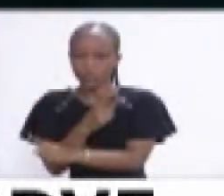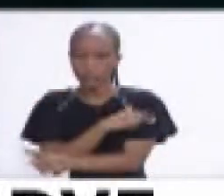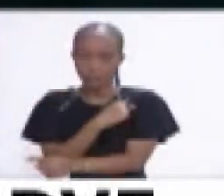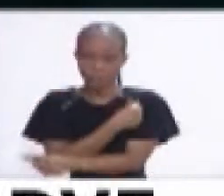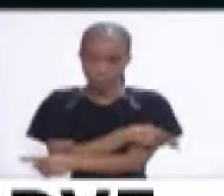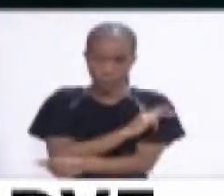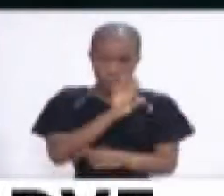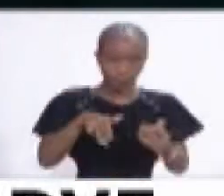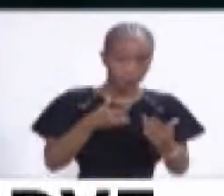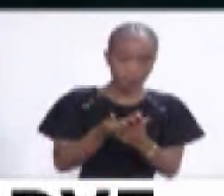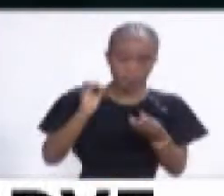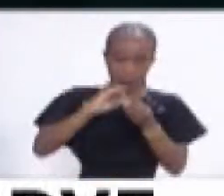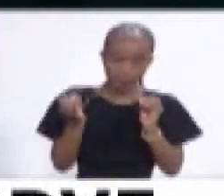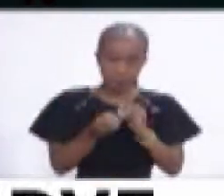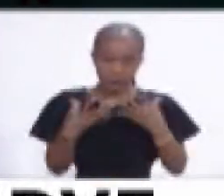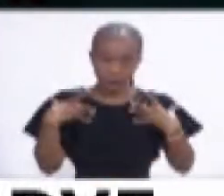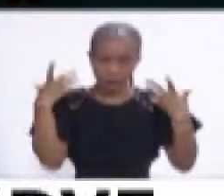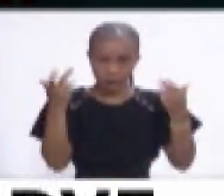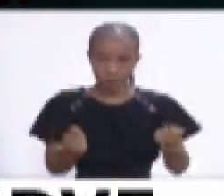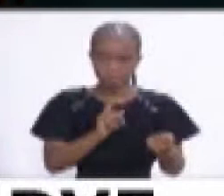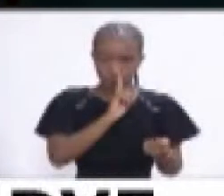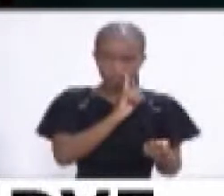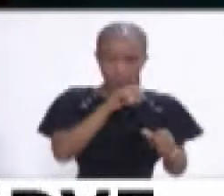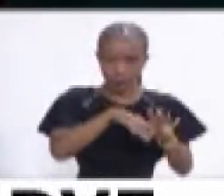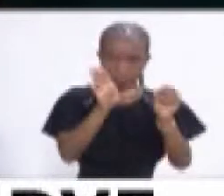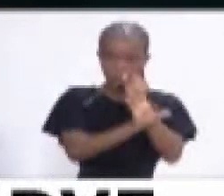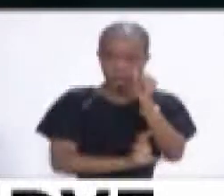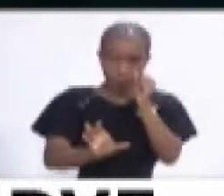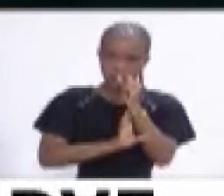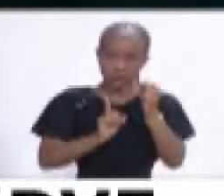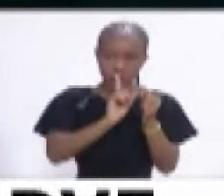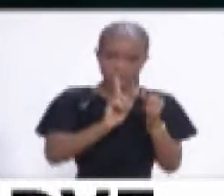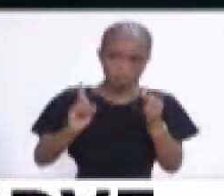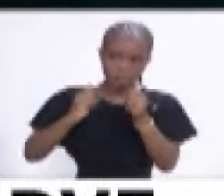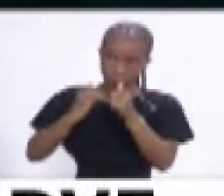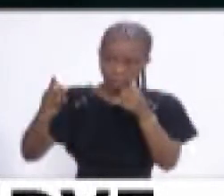Now, this brings the total number of recoveries in the country to